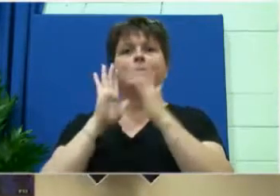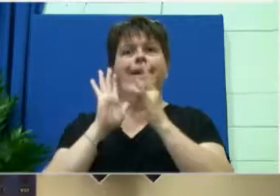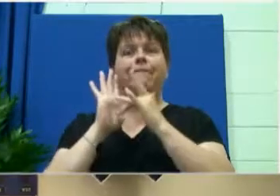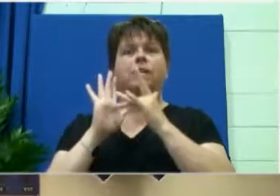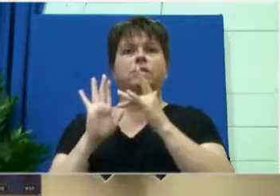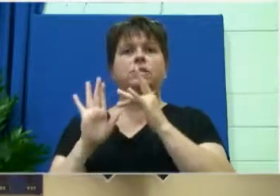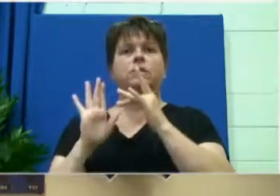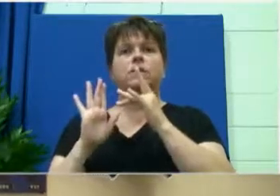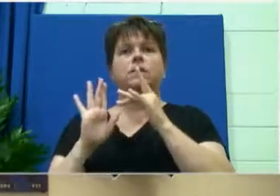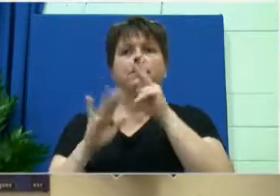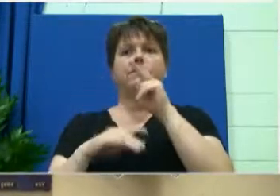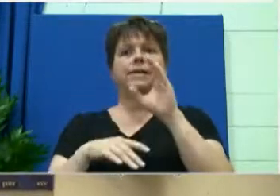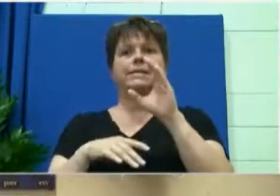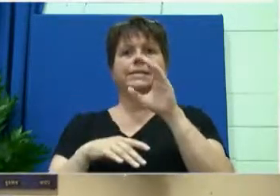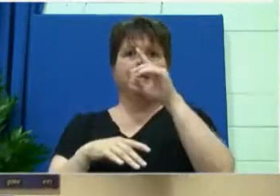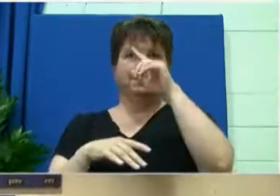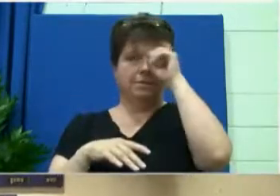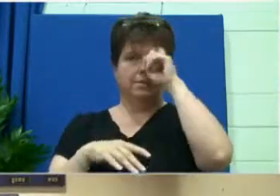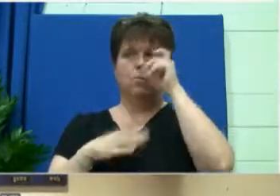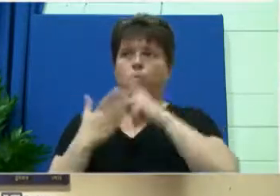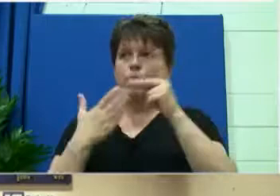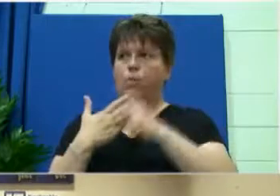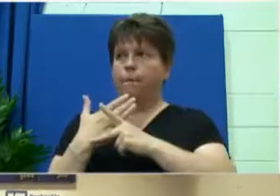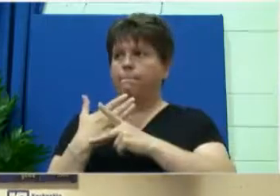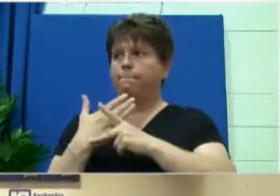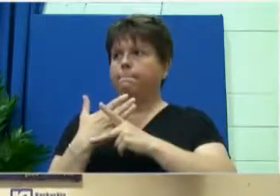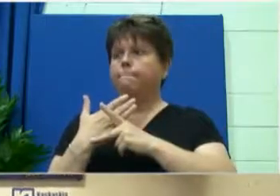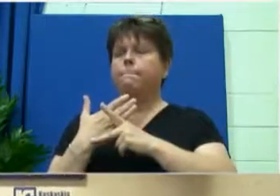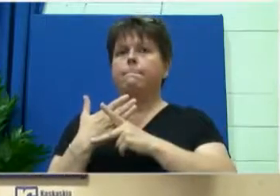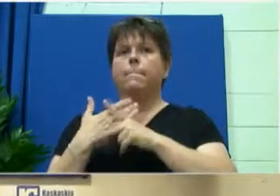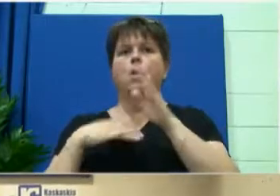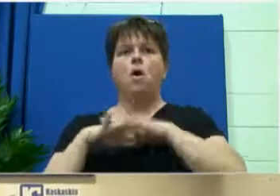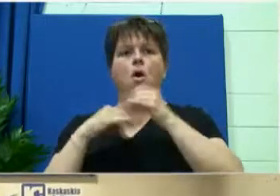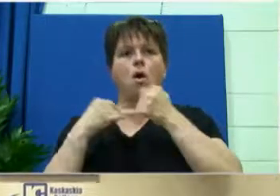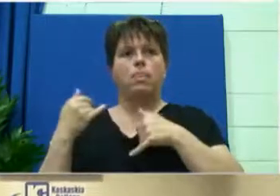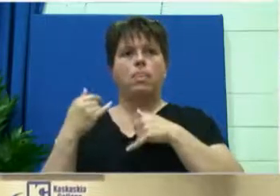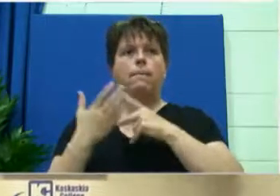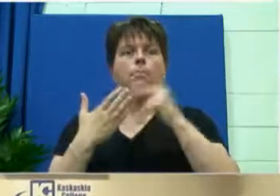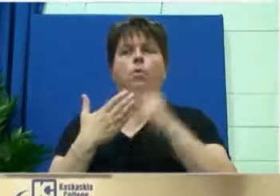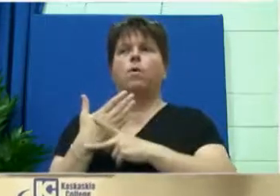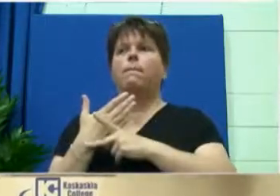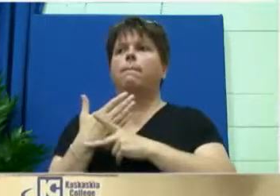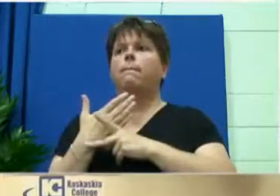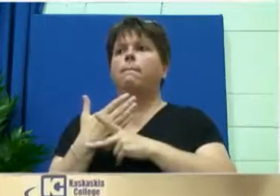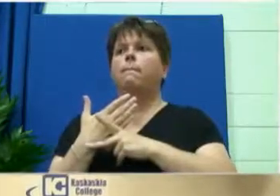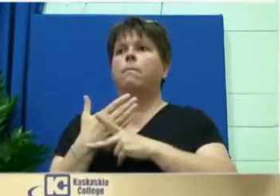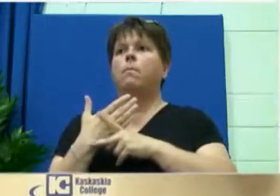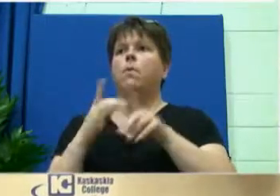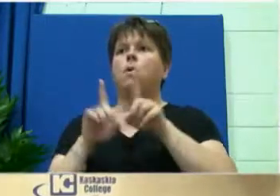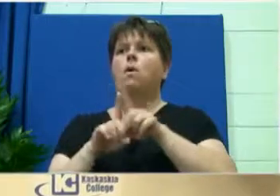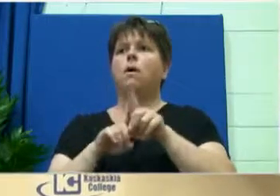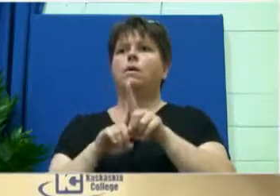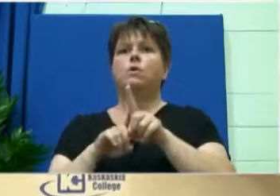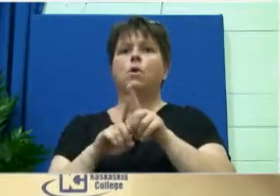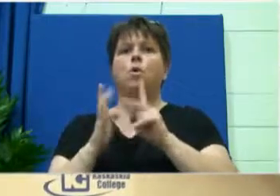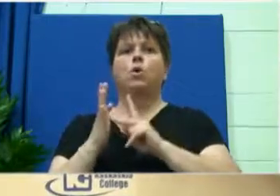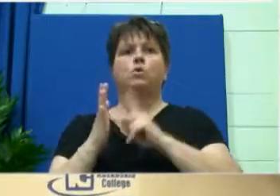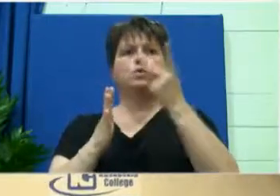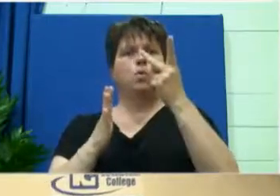of the KC summer programs, the online program offerings, as well as dual